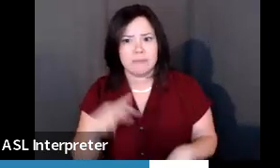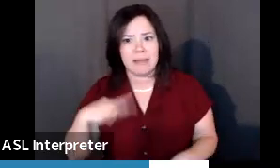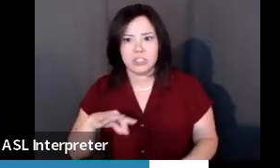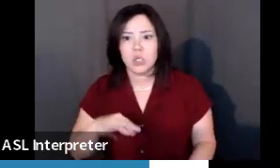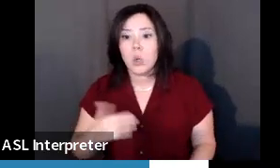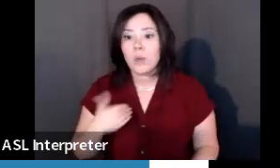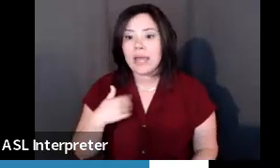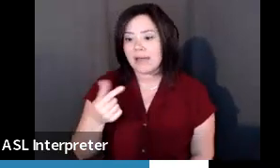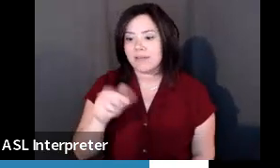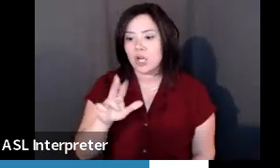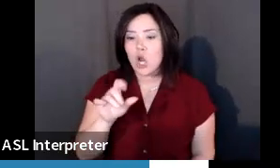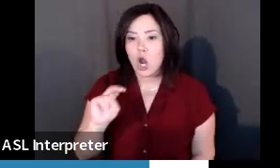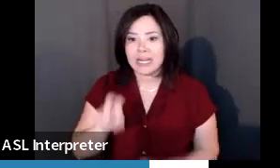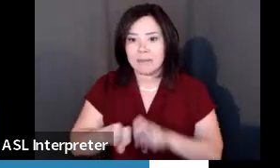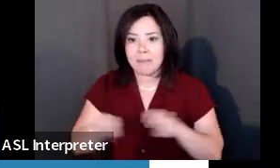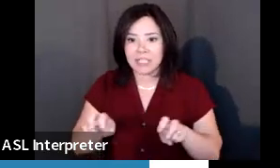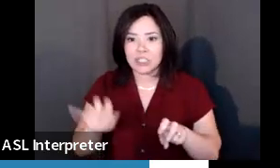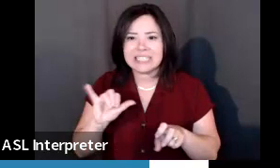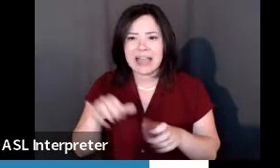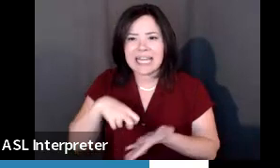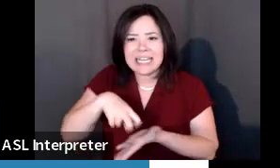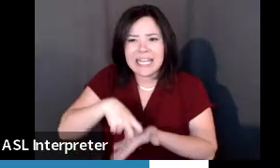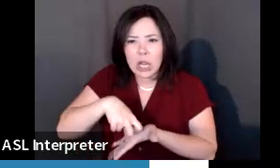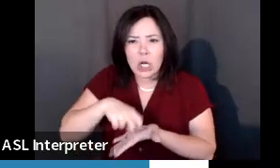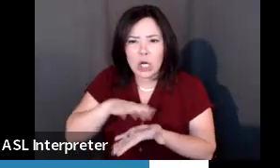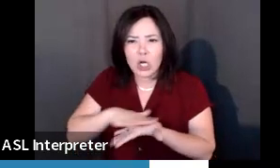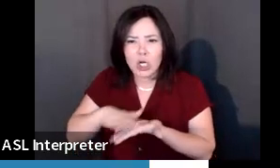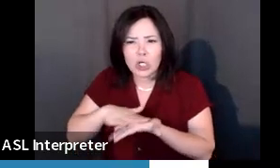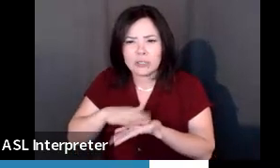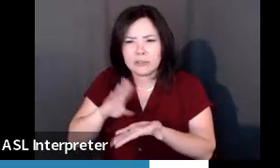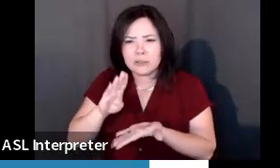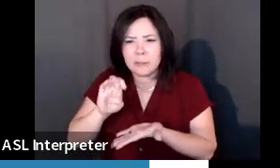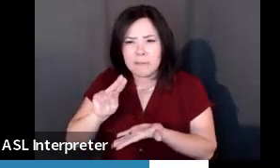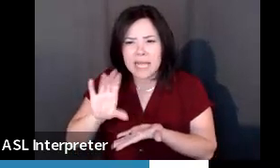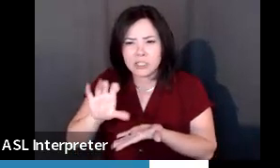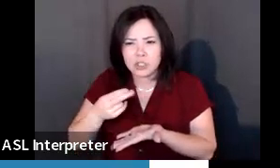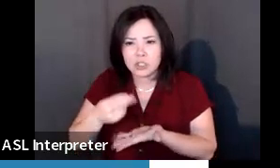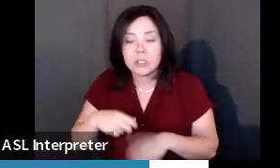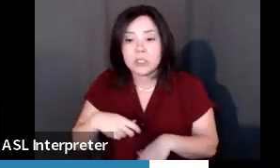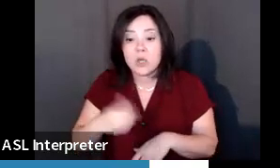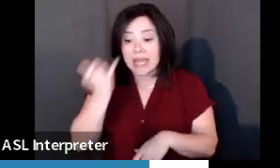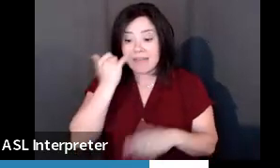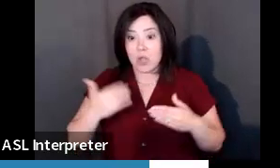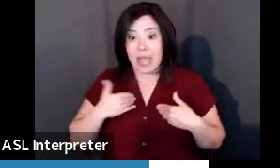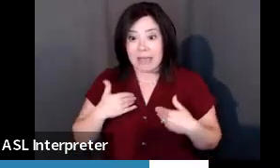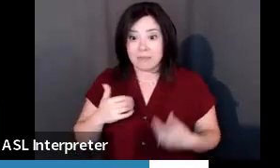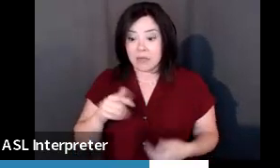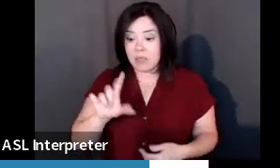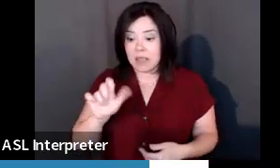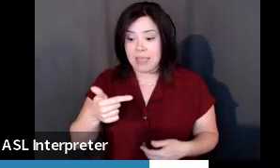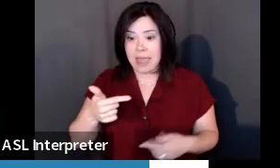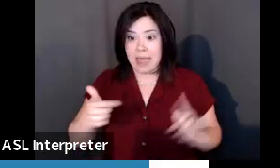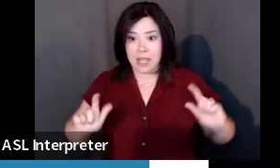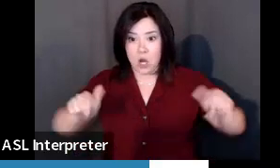garden bench that doubles as a kneeler. So if you have it where the legs are facing